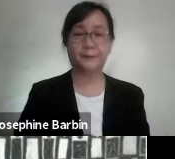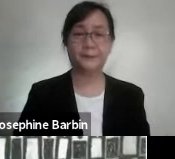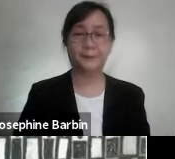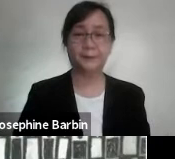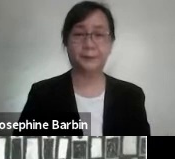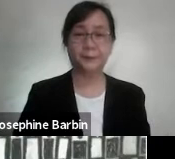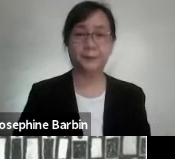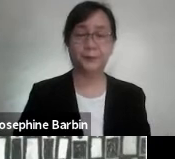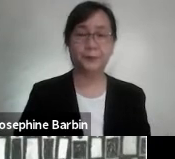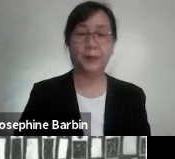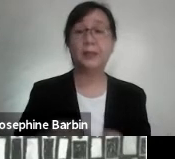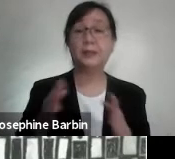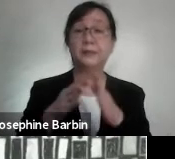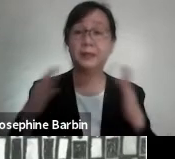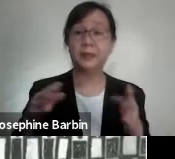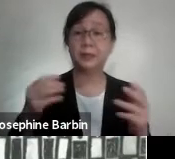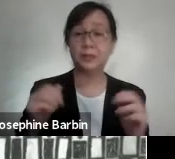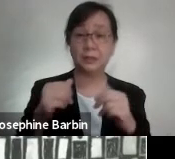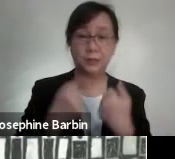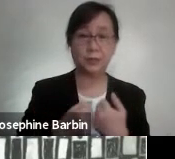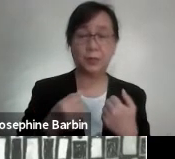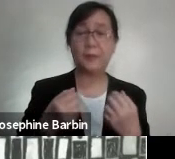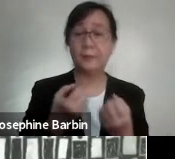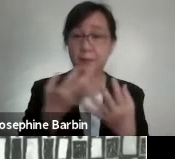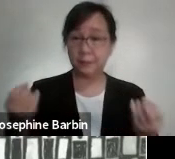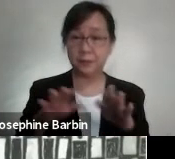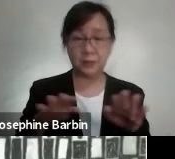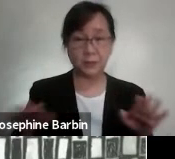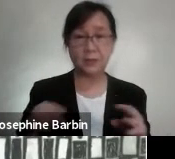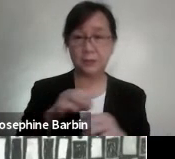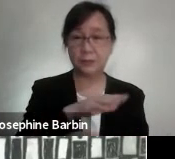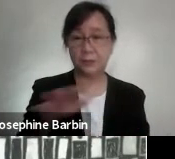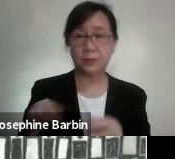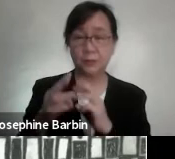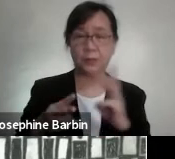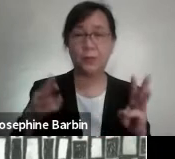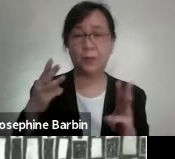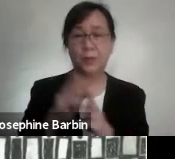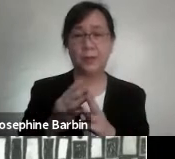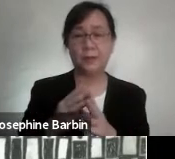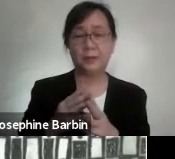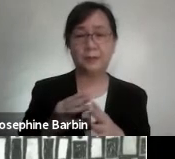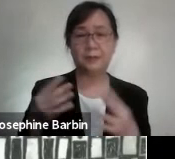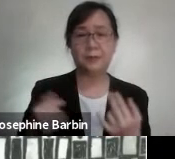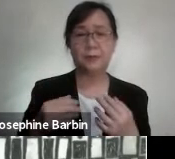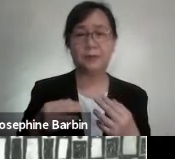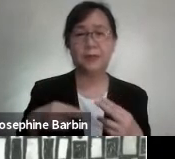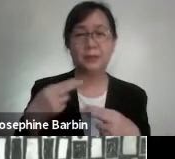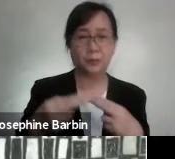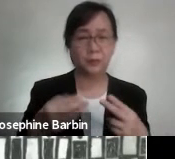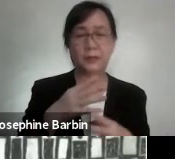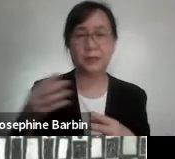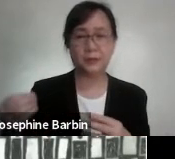Well, far and away the biggest challenge for the majority of children around the world is that of securing routine and reliable access to the